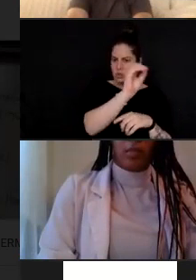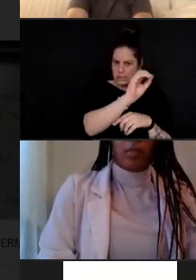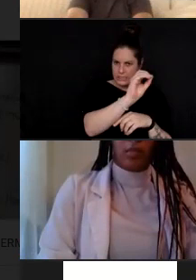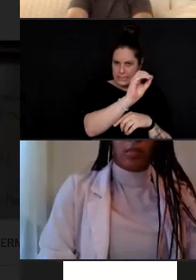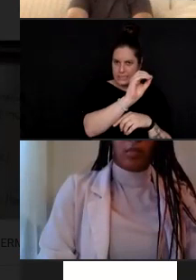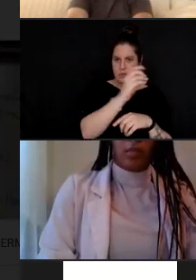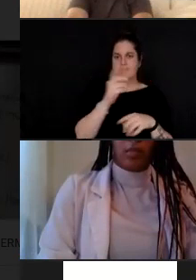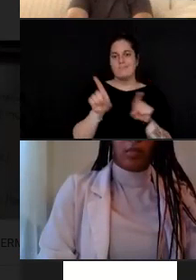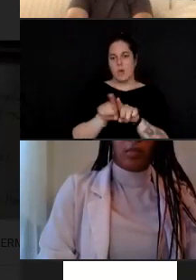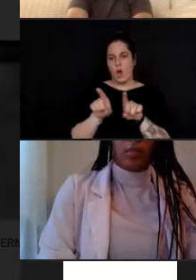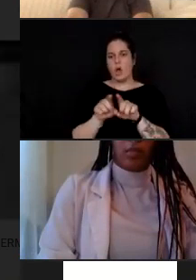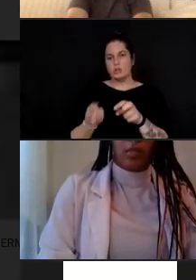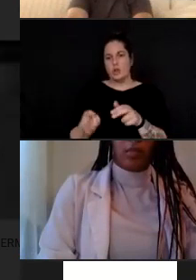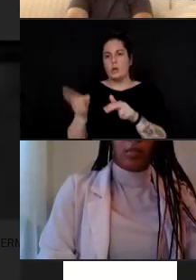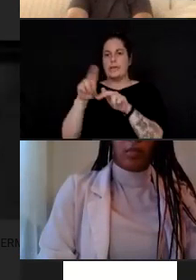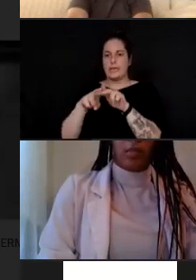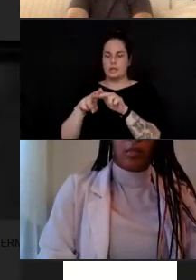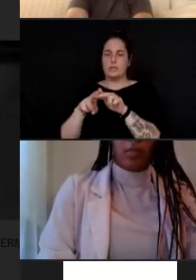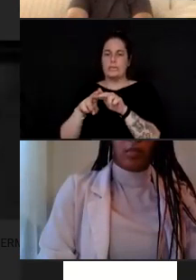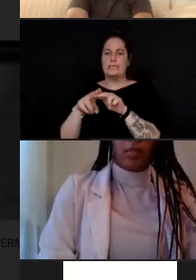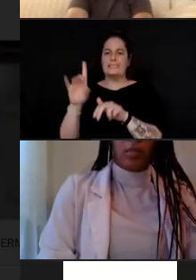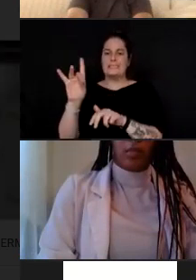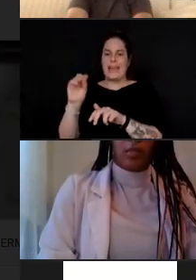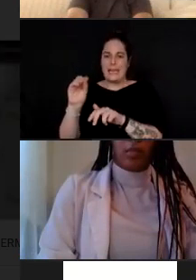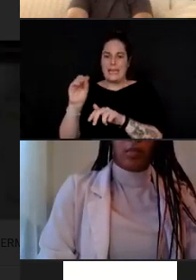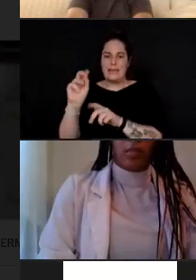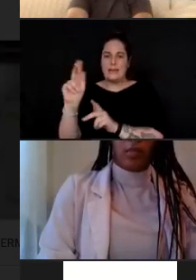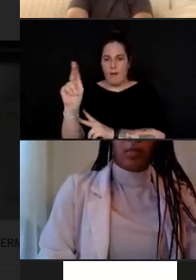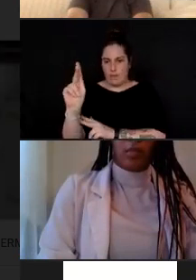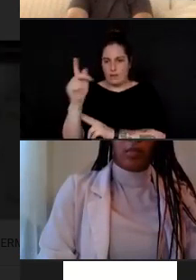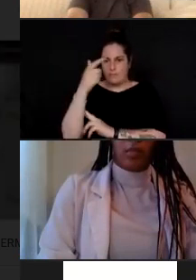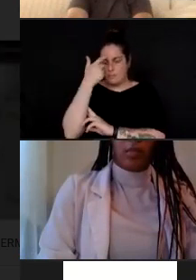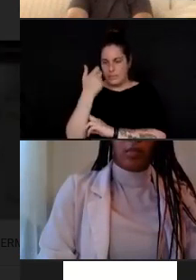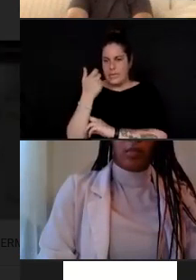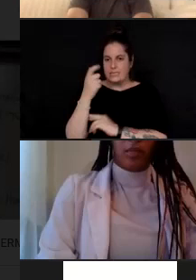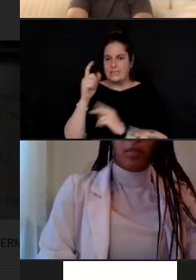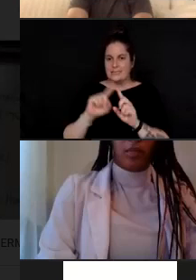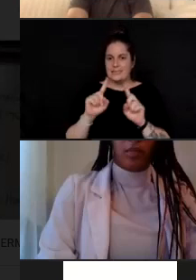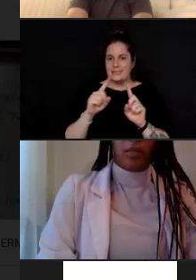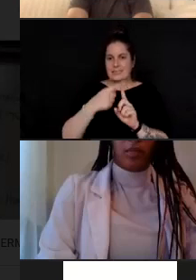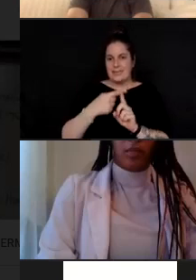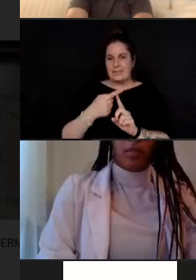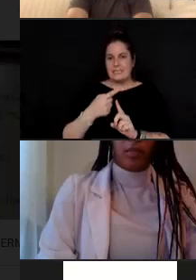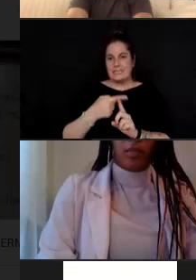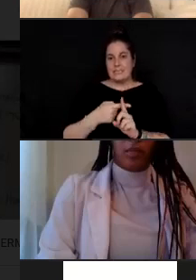the temperature 80 Kelvin, because the temperature difference is equivalent on either scale.